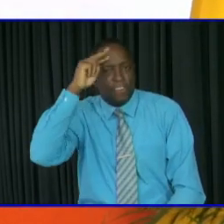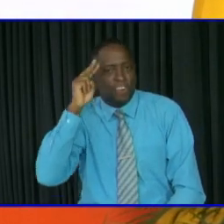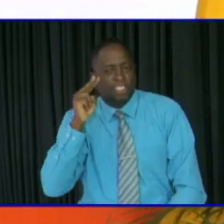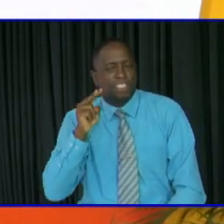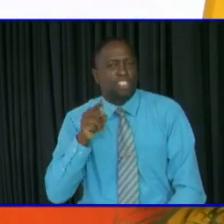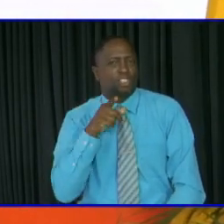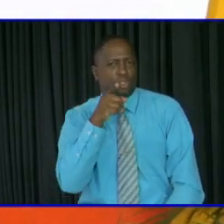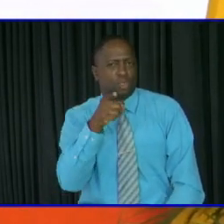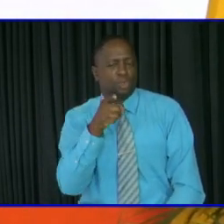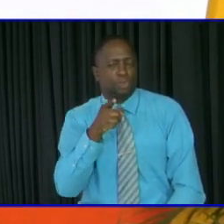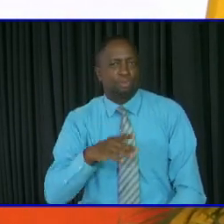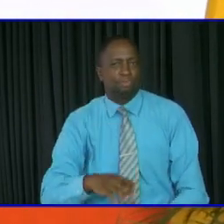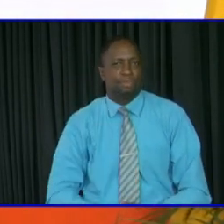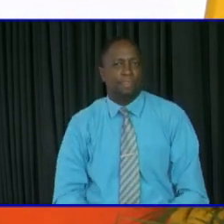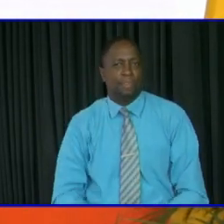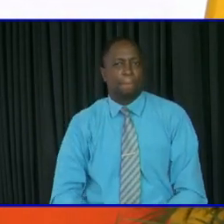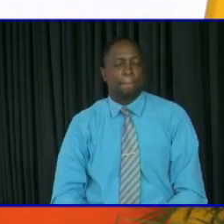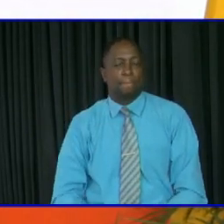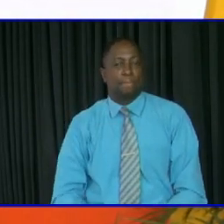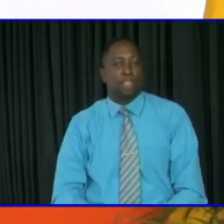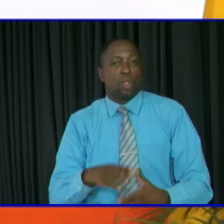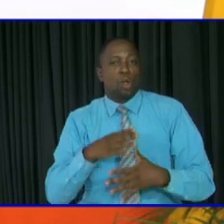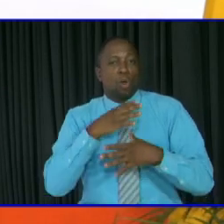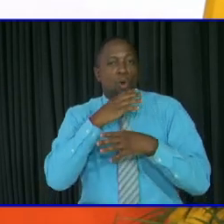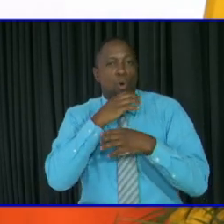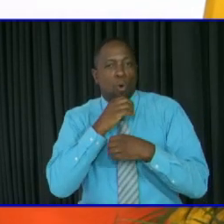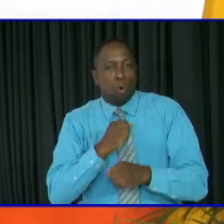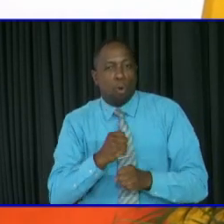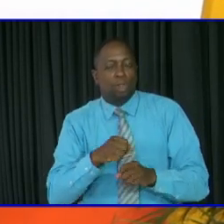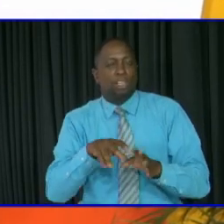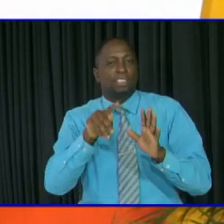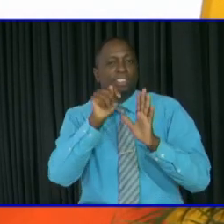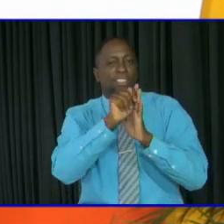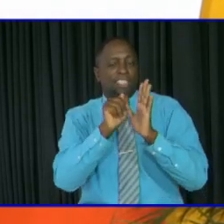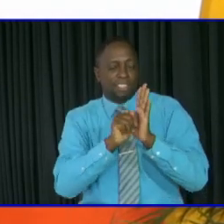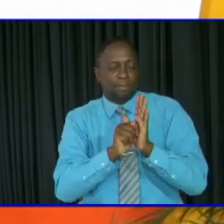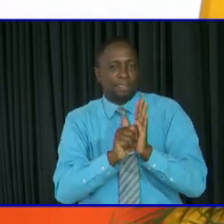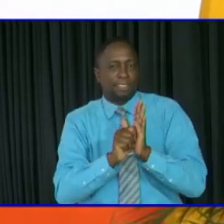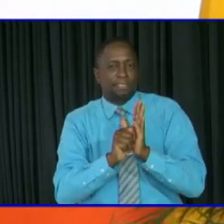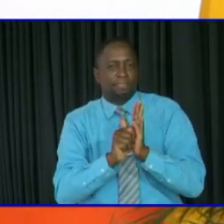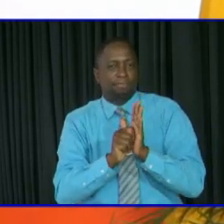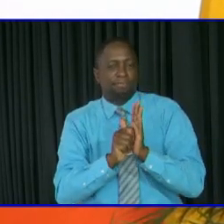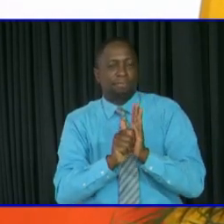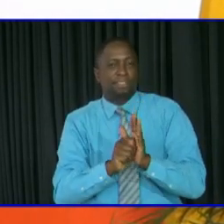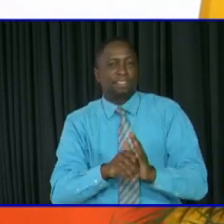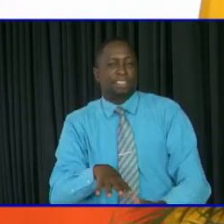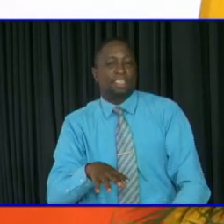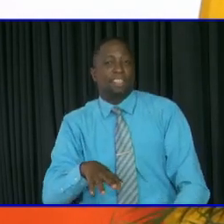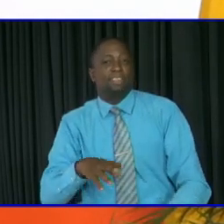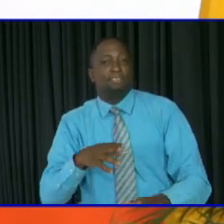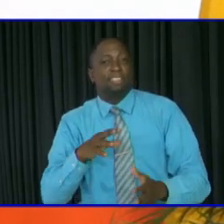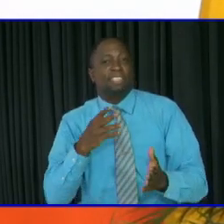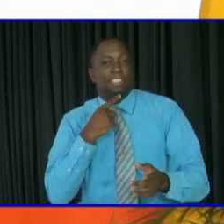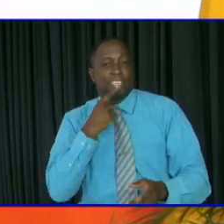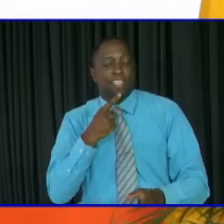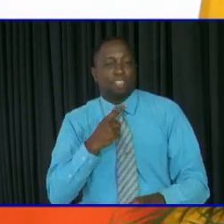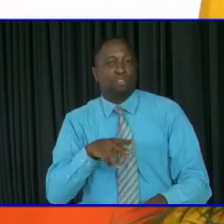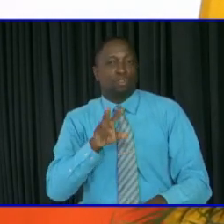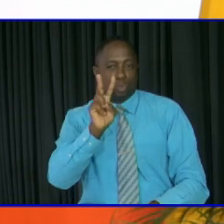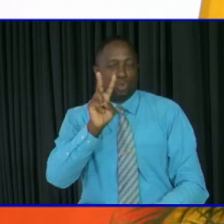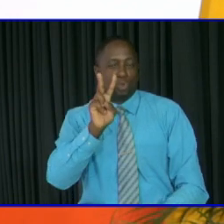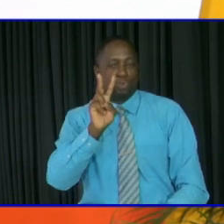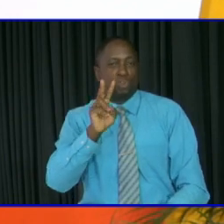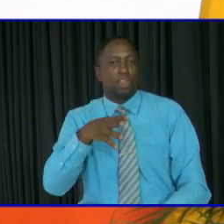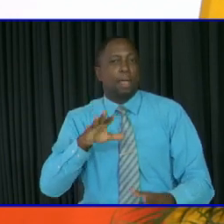That's according to the Old Testament, if you ask me, the married and the unmarried virgin. But